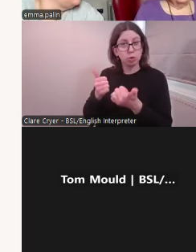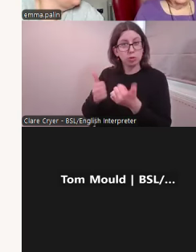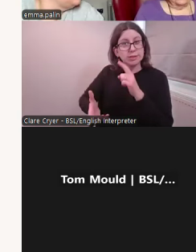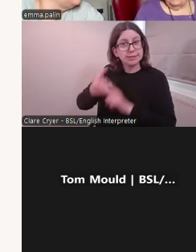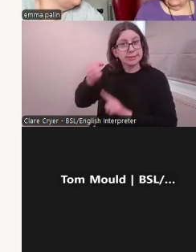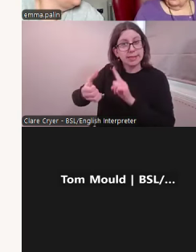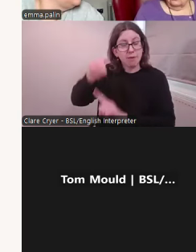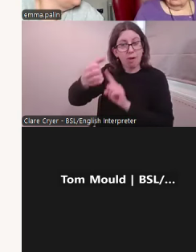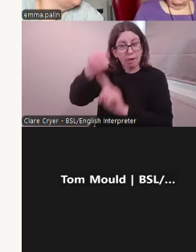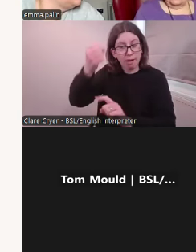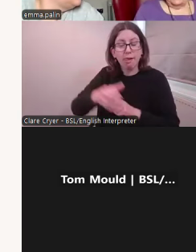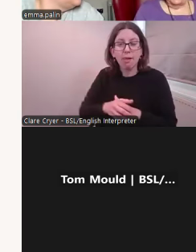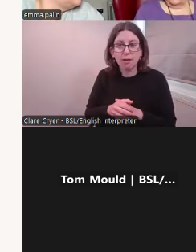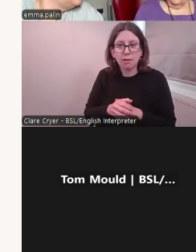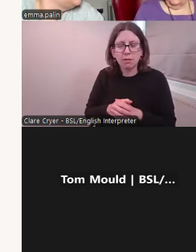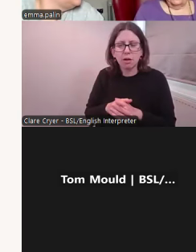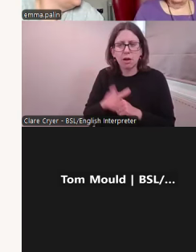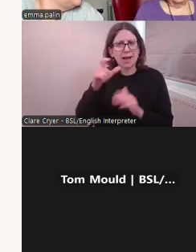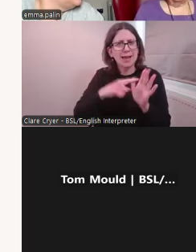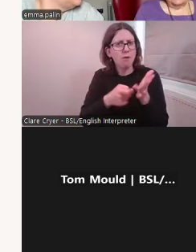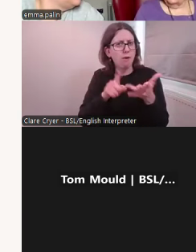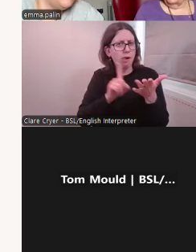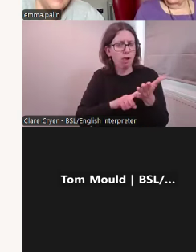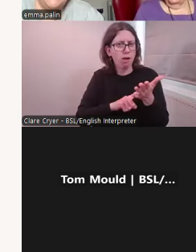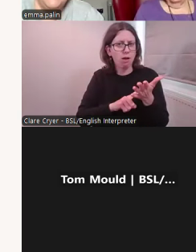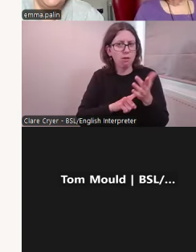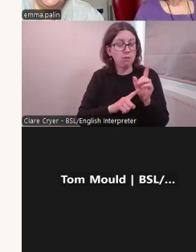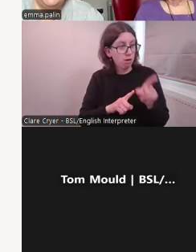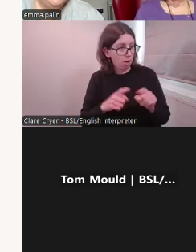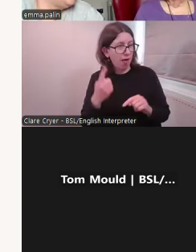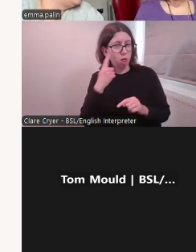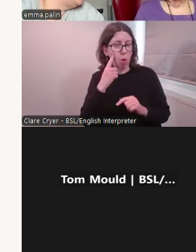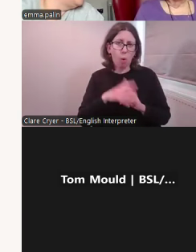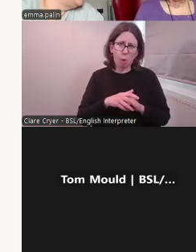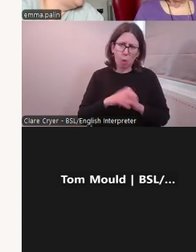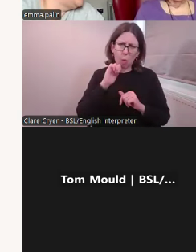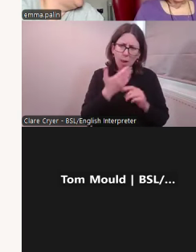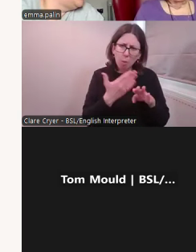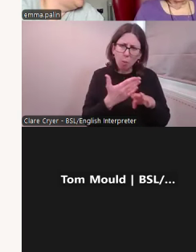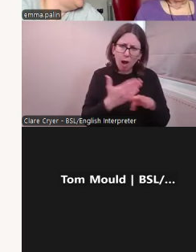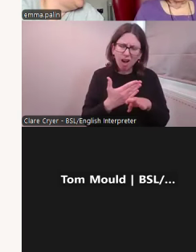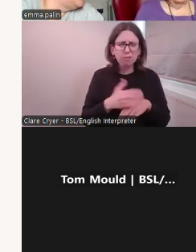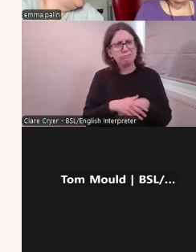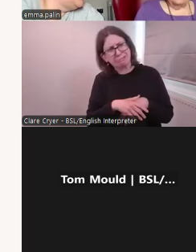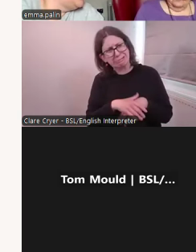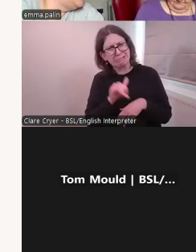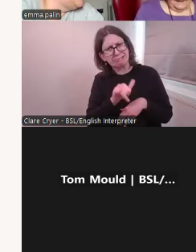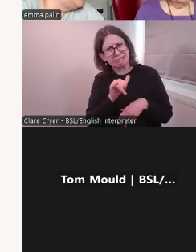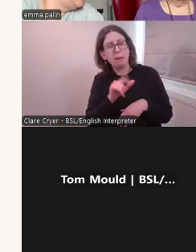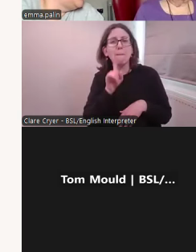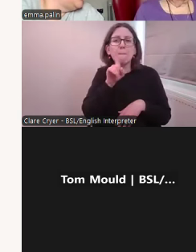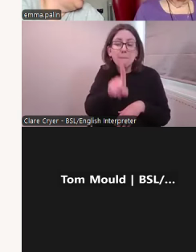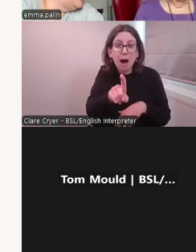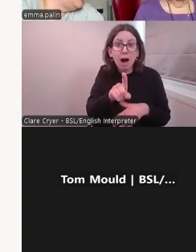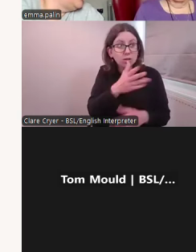never thought it would be. I thought it's not going to work. It did. Yeah. So with loads of encouragement and help from